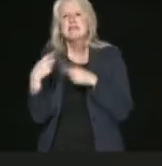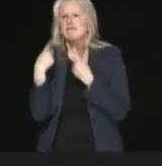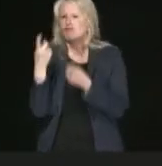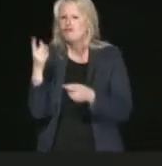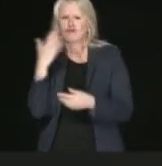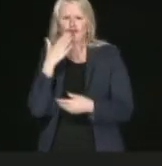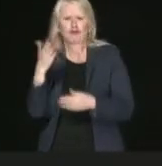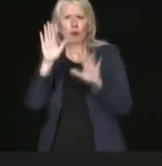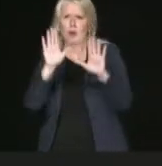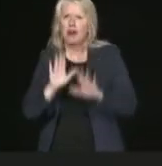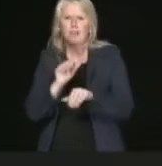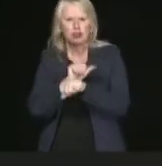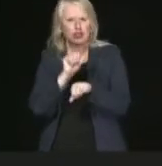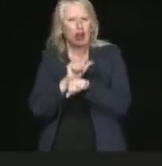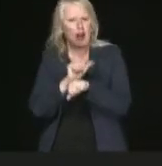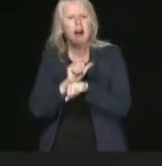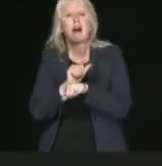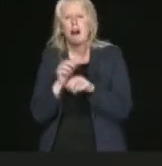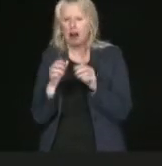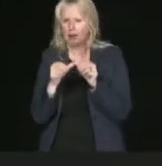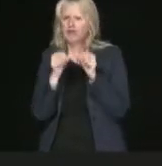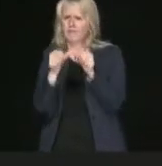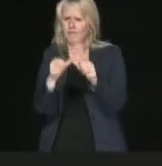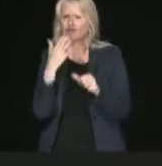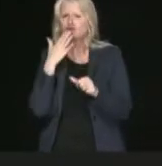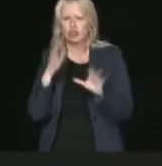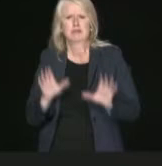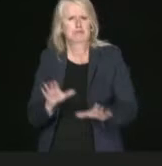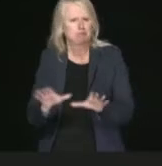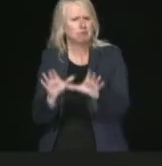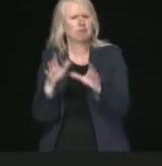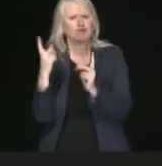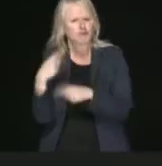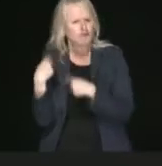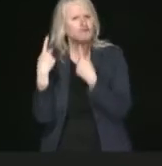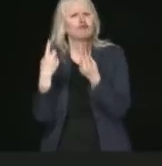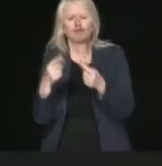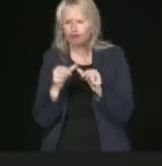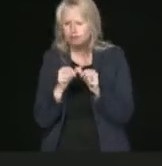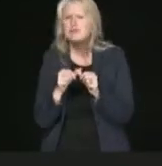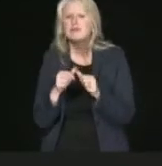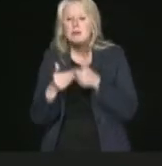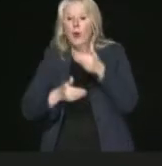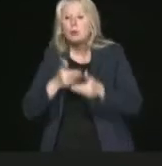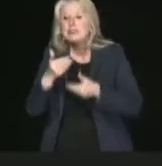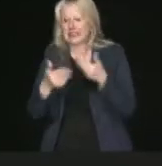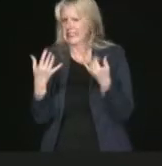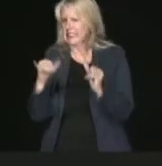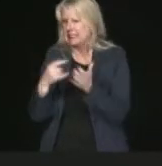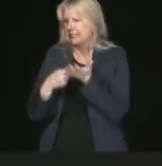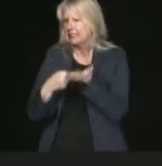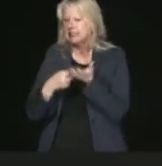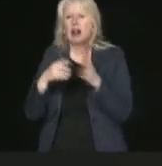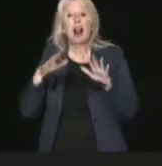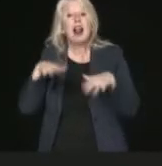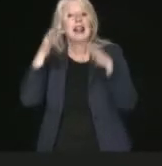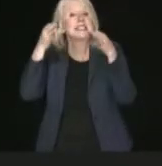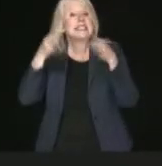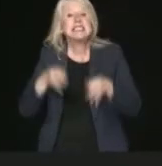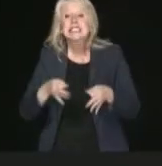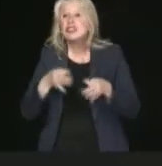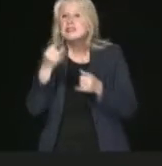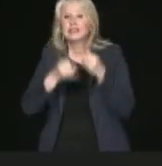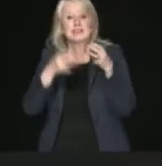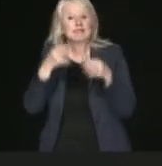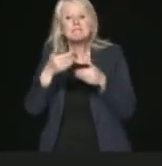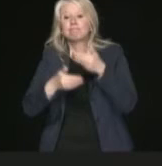an extraordinary job and continues to do an extraordinary job. The process is ongoing and decisions haven't been made as to